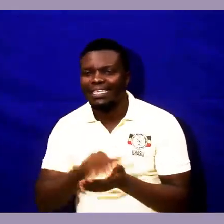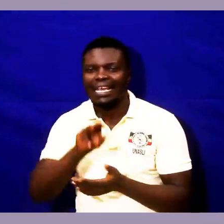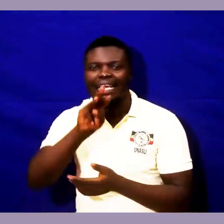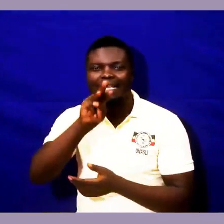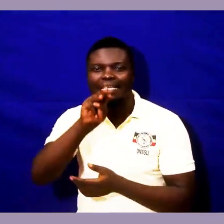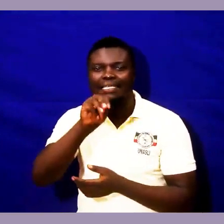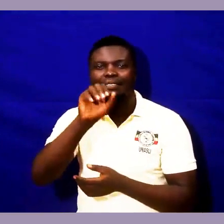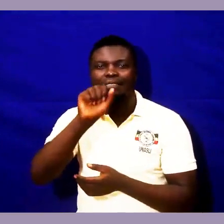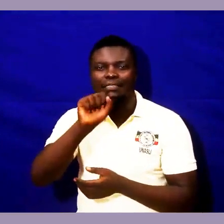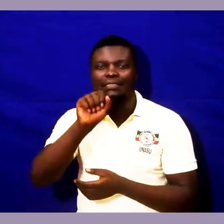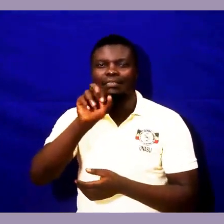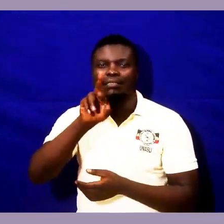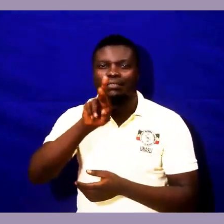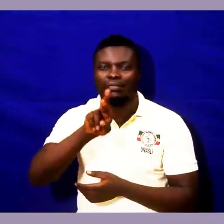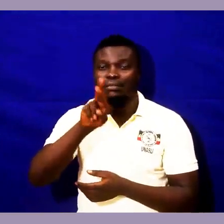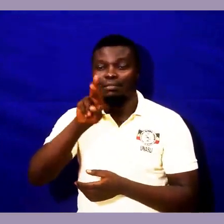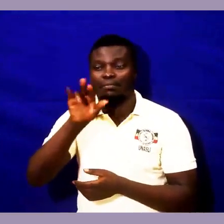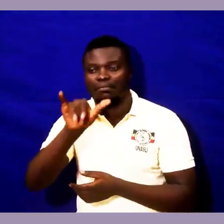Mary,